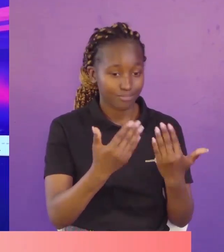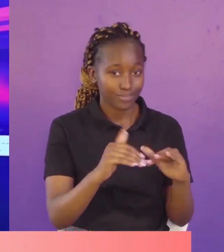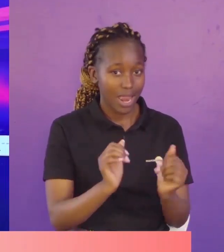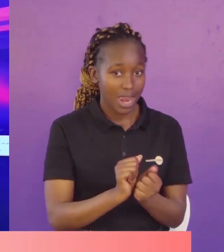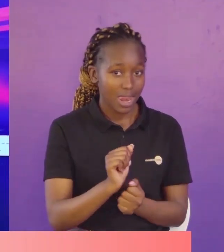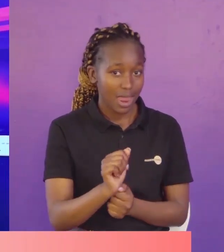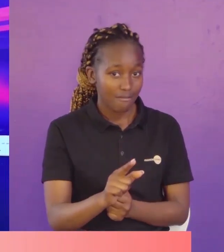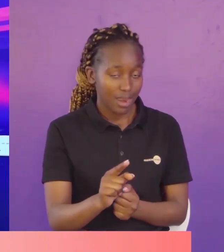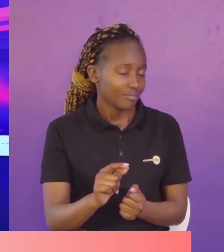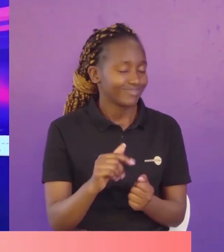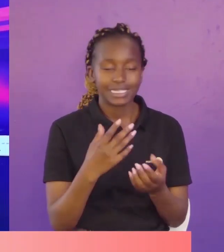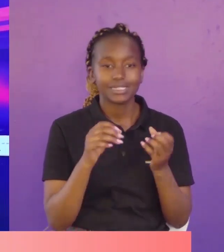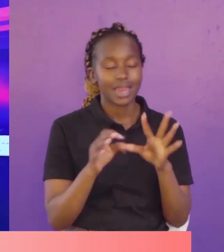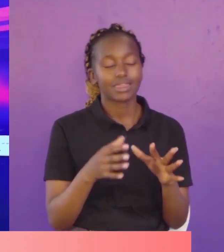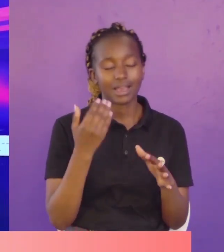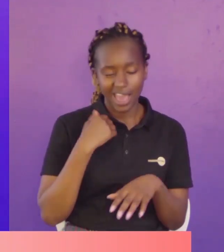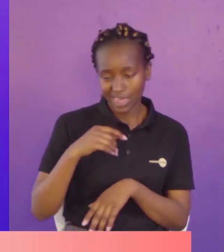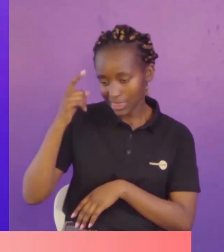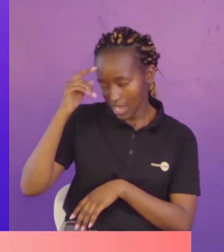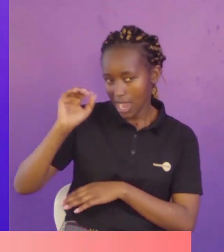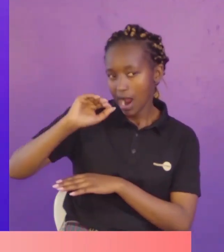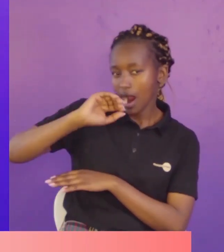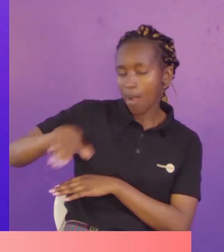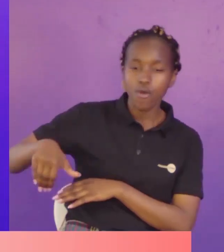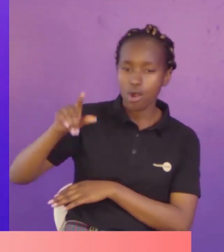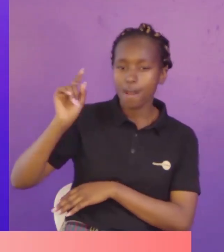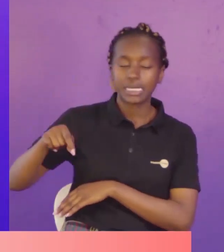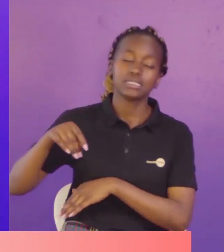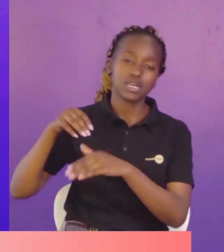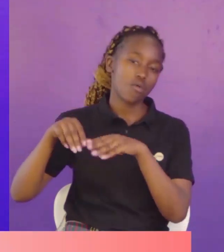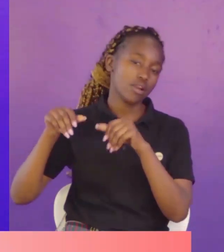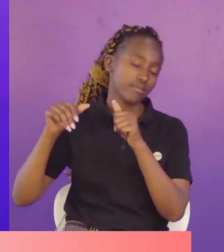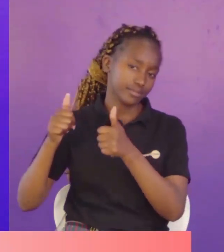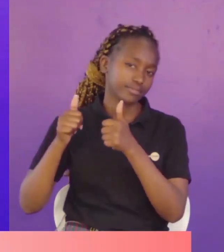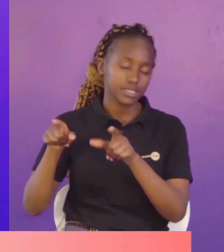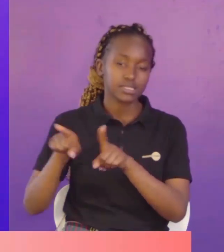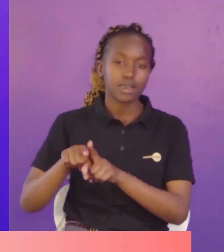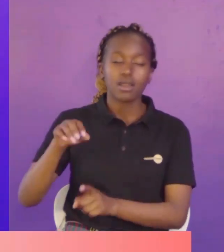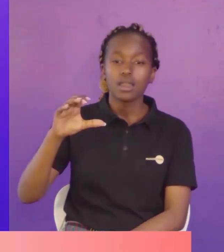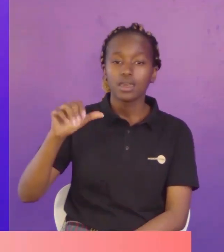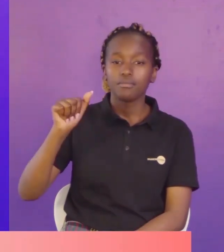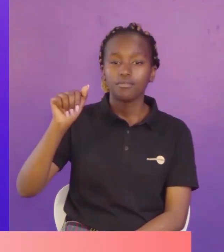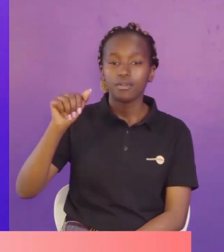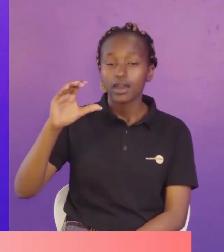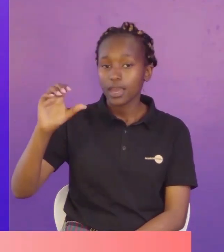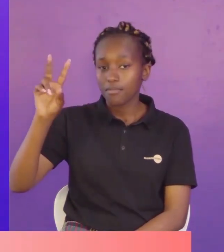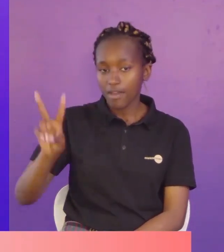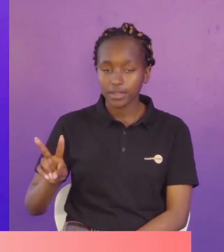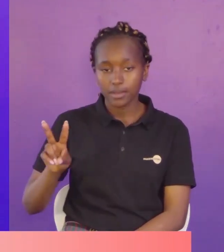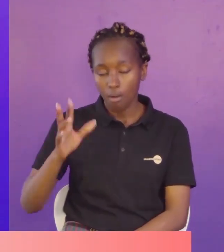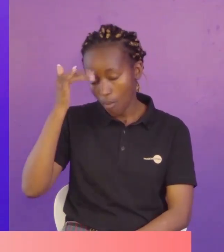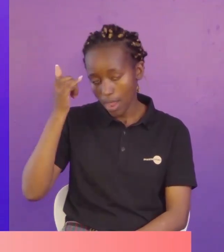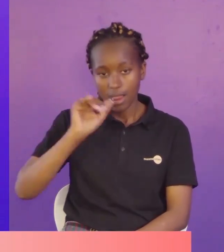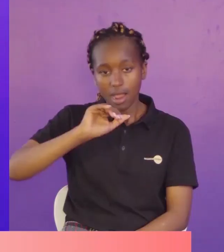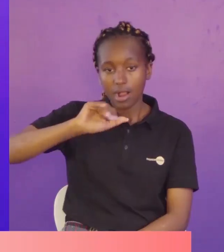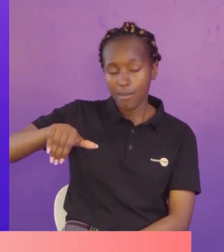Yeah. So, for me, I think Cameroon and Cape Verde. Yeah, because Cameroon must